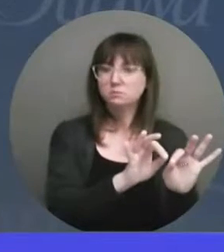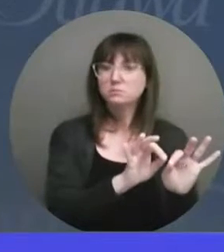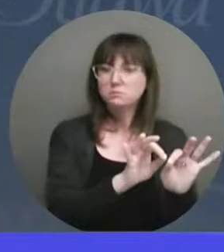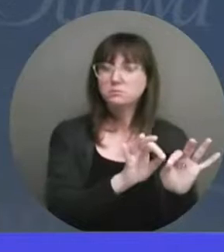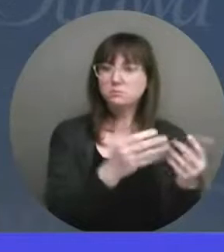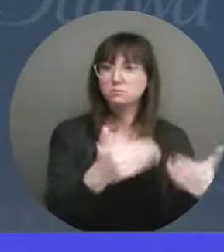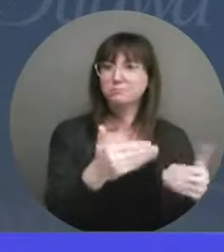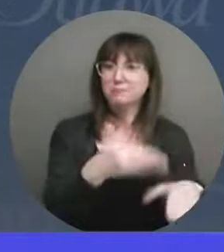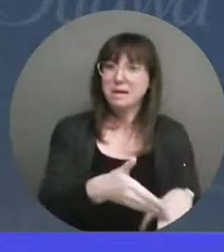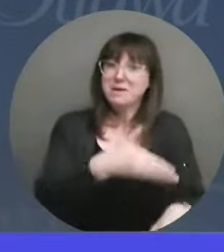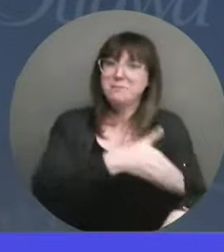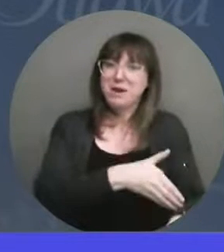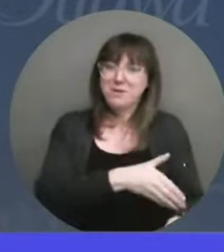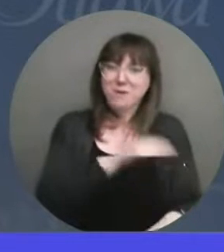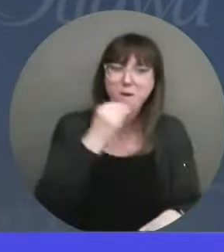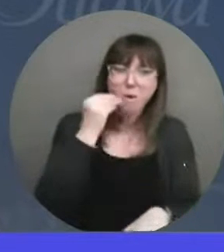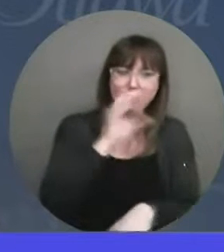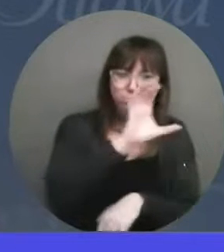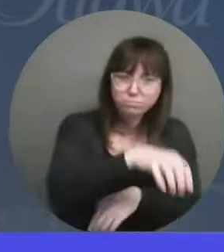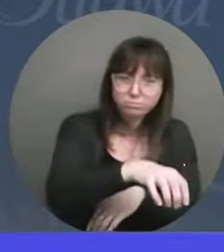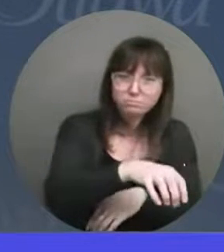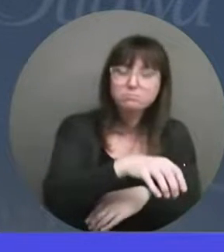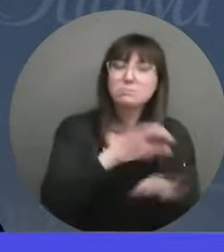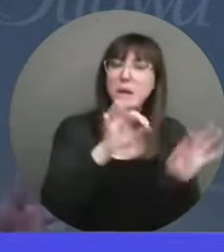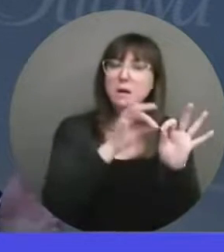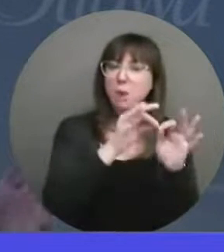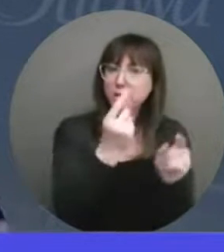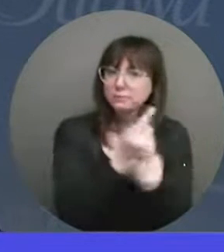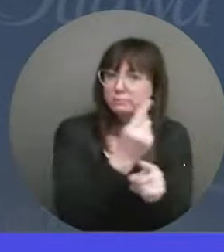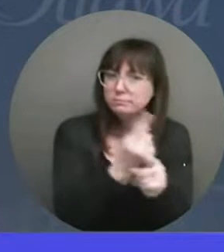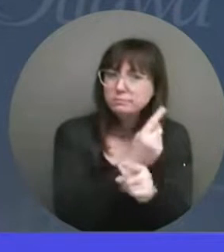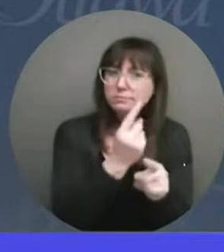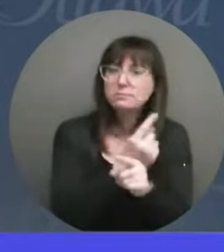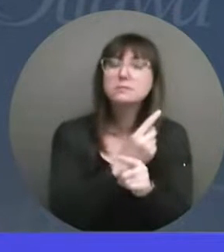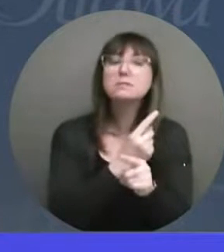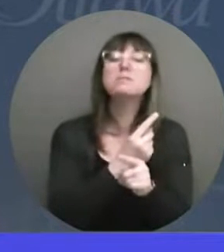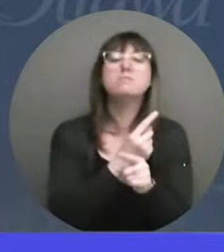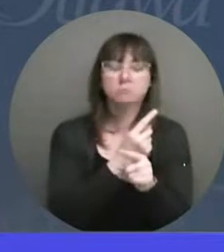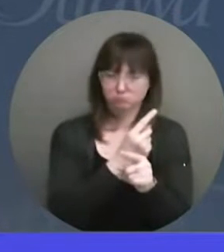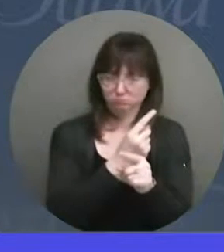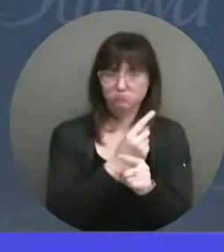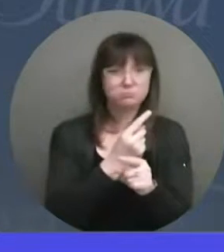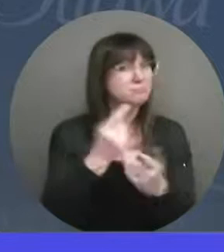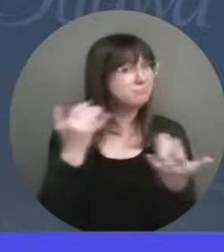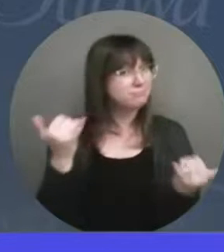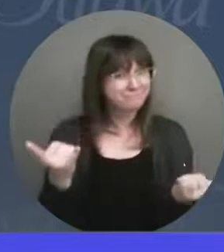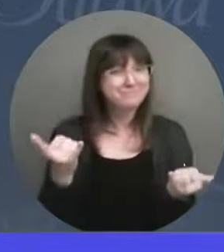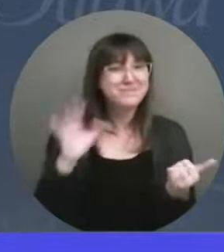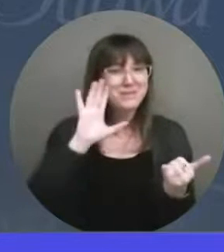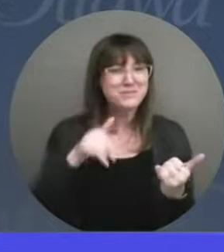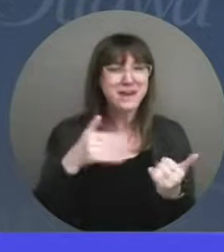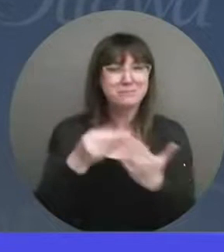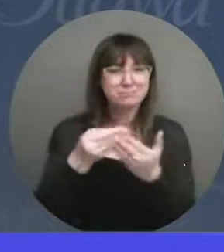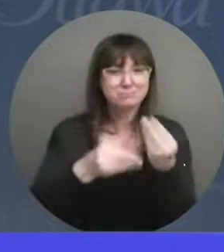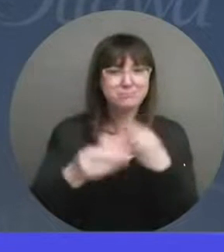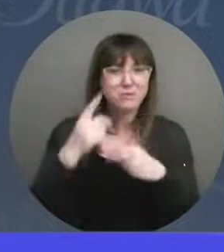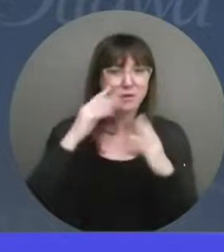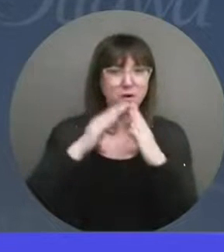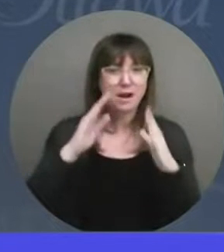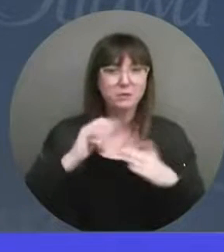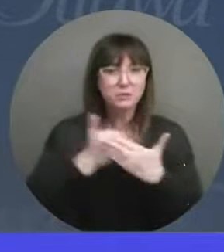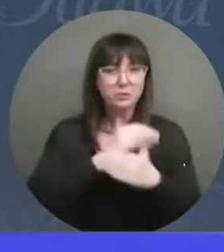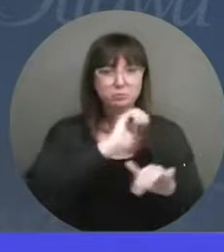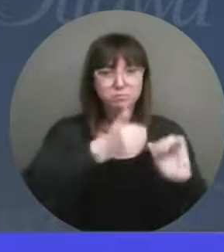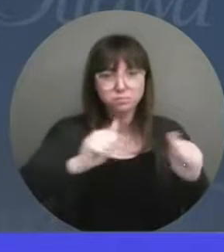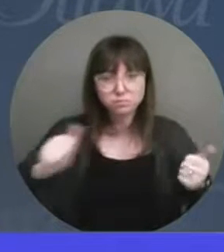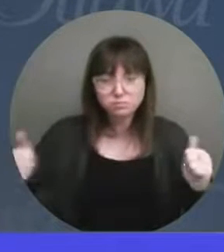better accommodation at a reasonable price, we are in the housing business, as you know, and if we can be of some